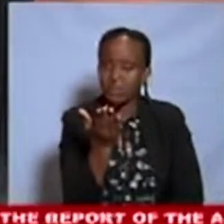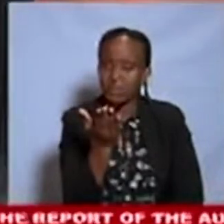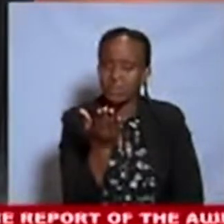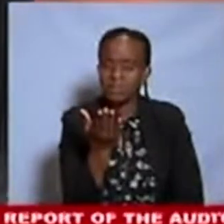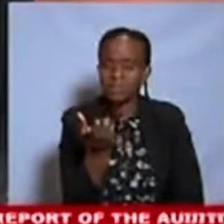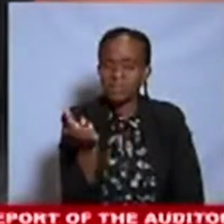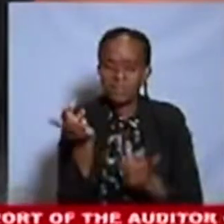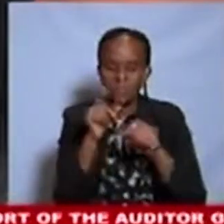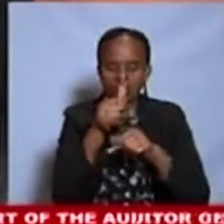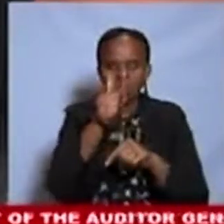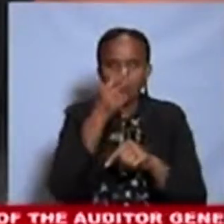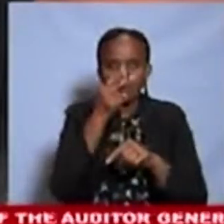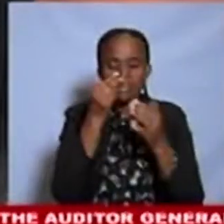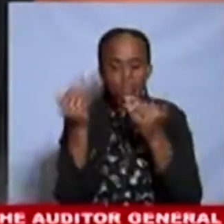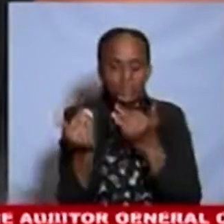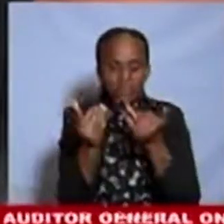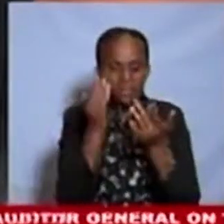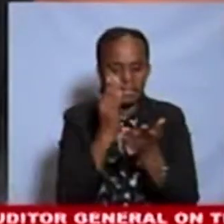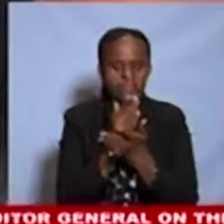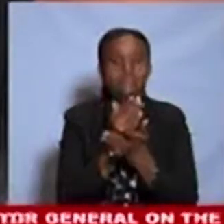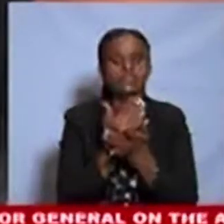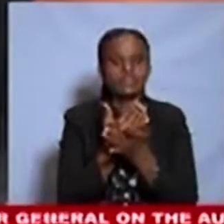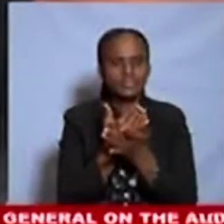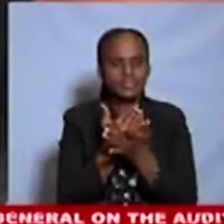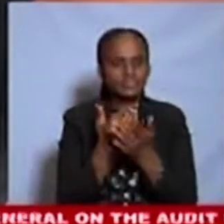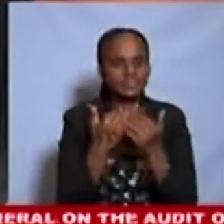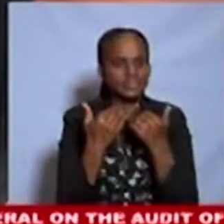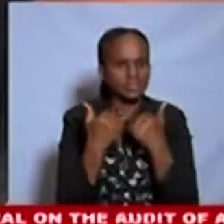when you look at the bus station, there is no bin,